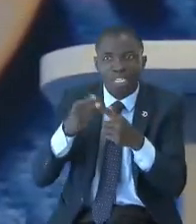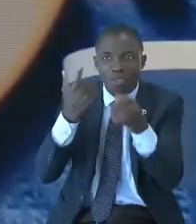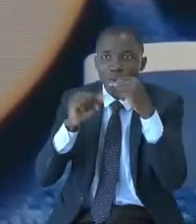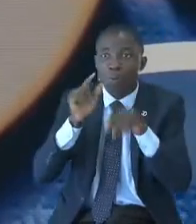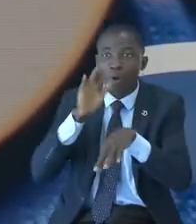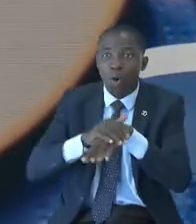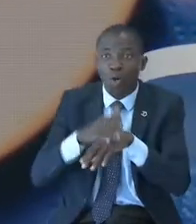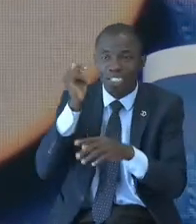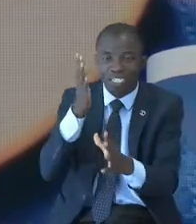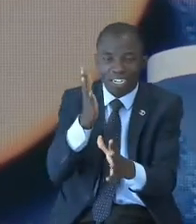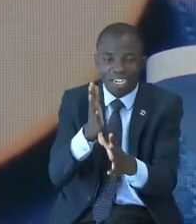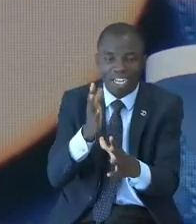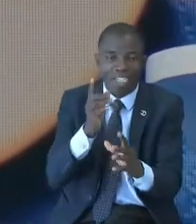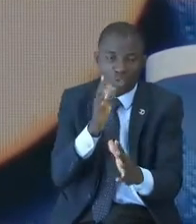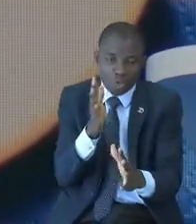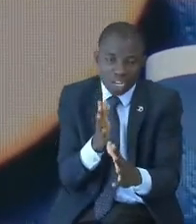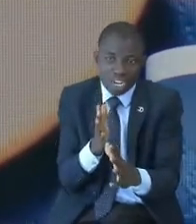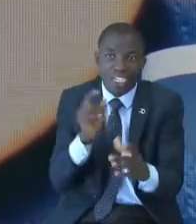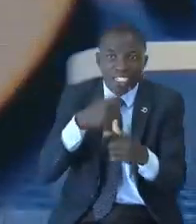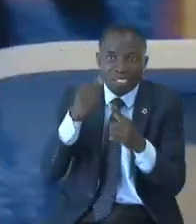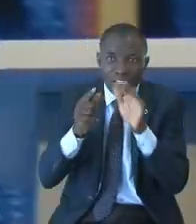line number three.